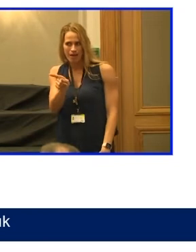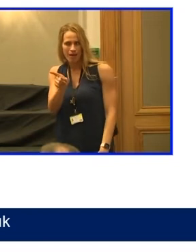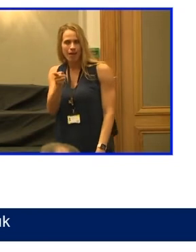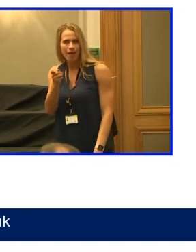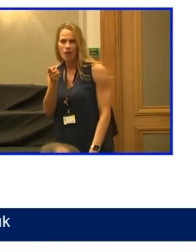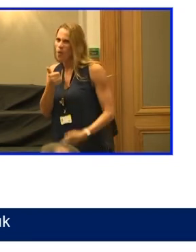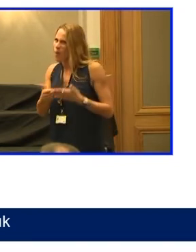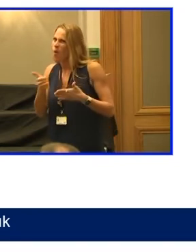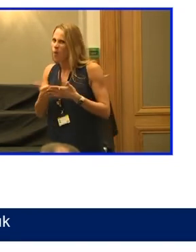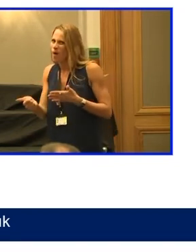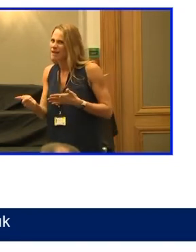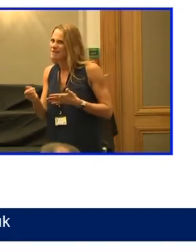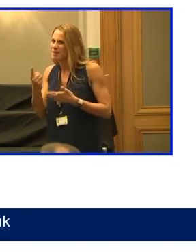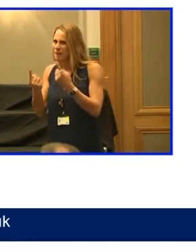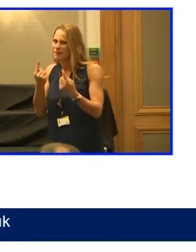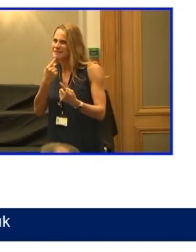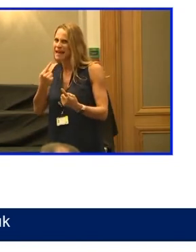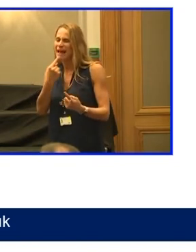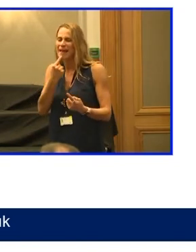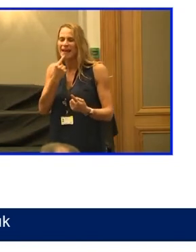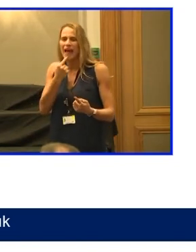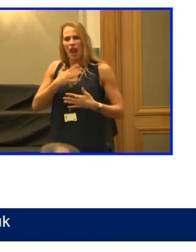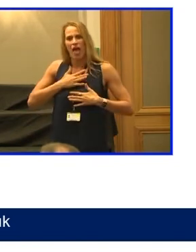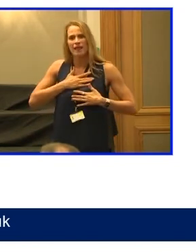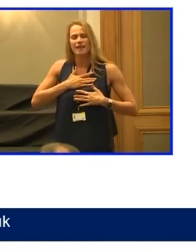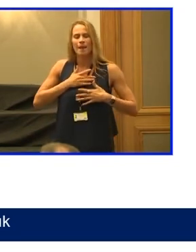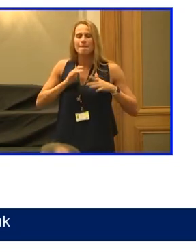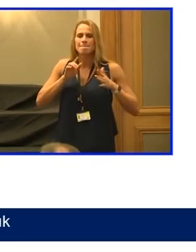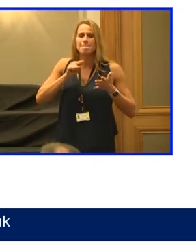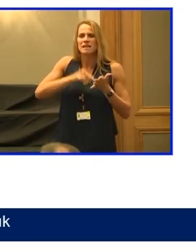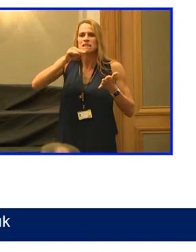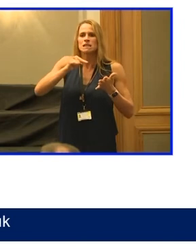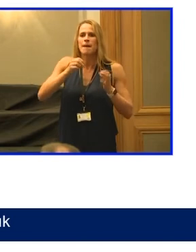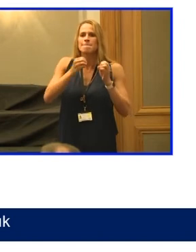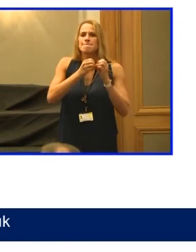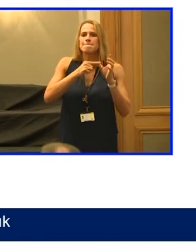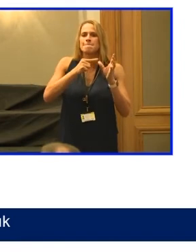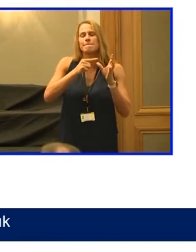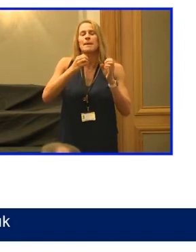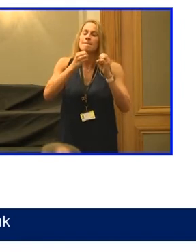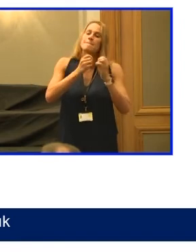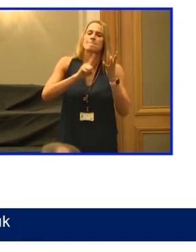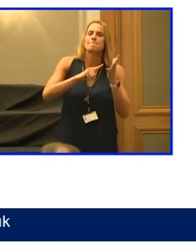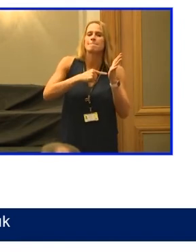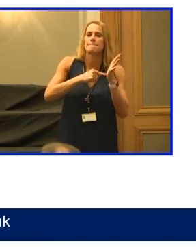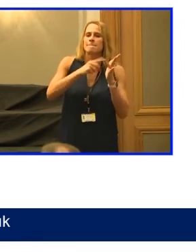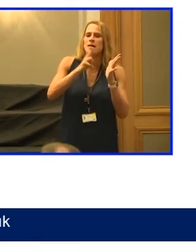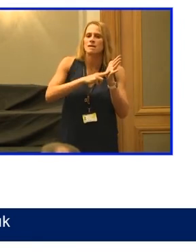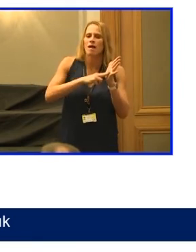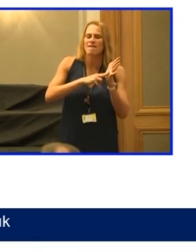what? I'm familiar with a button. Yeah, that tactile touch is beautiful. But a flat glass can be